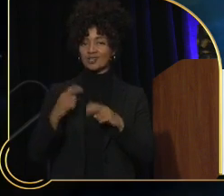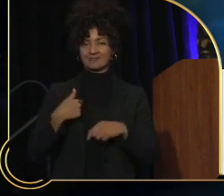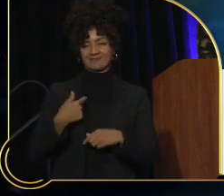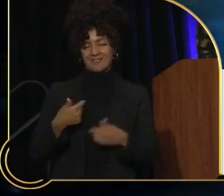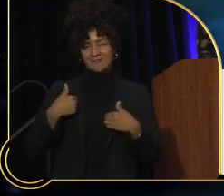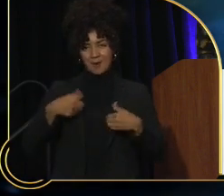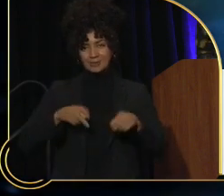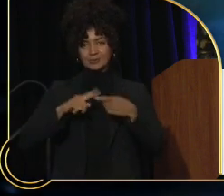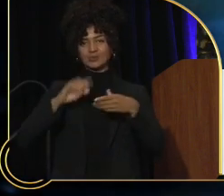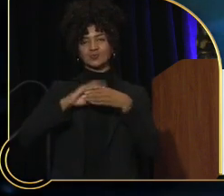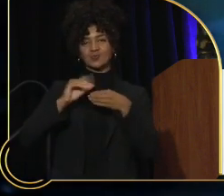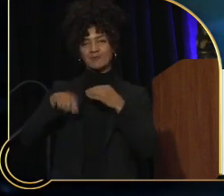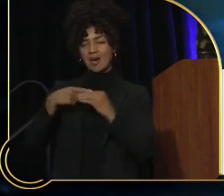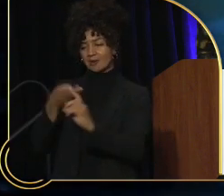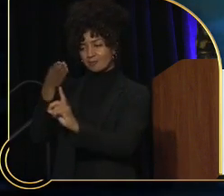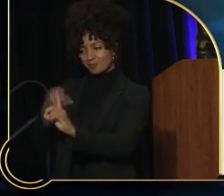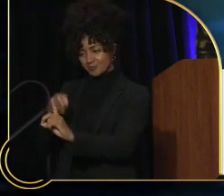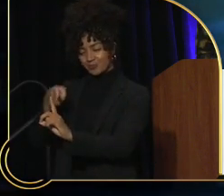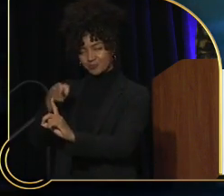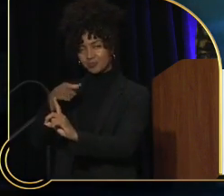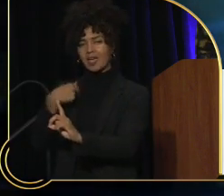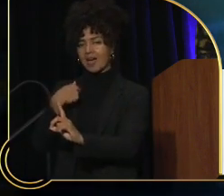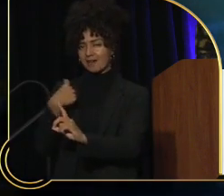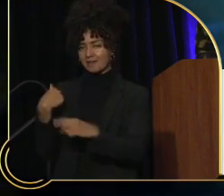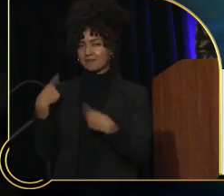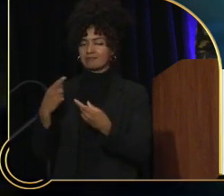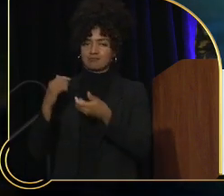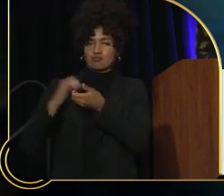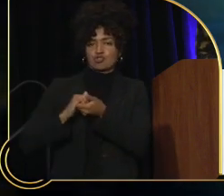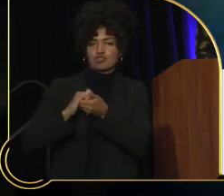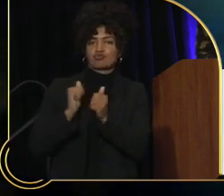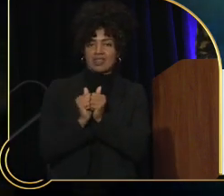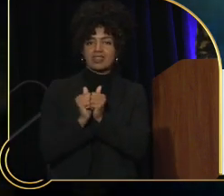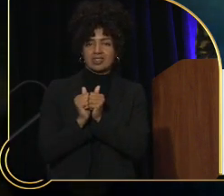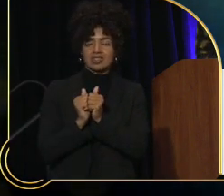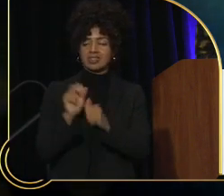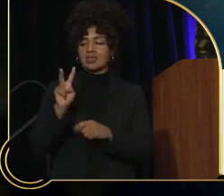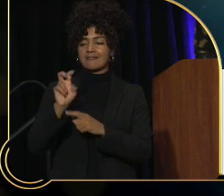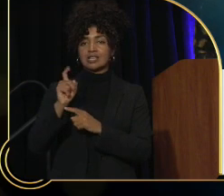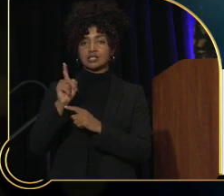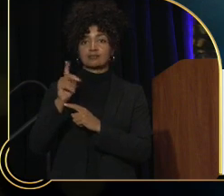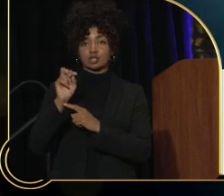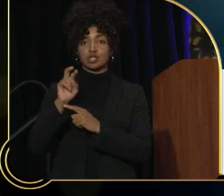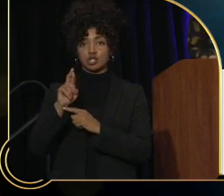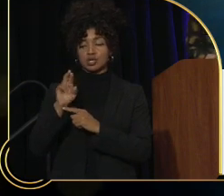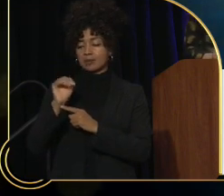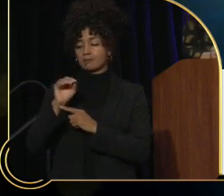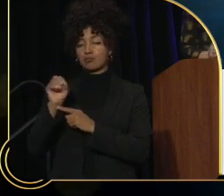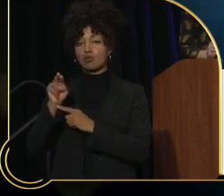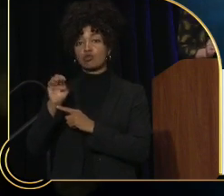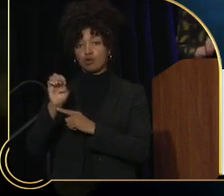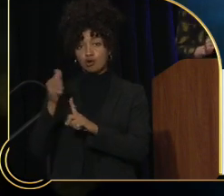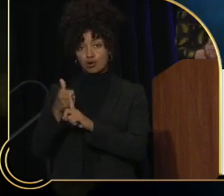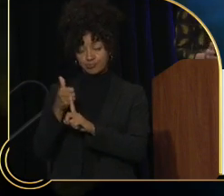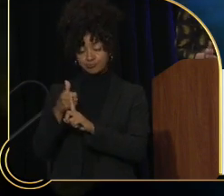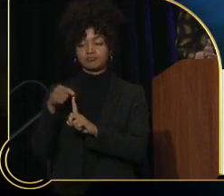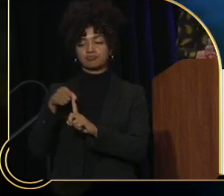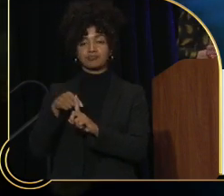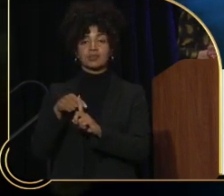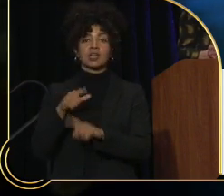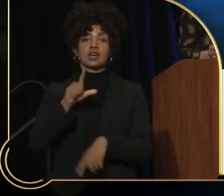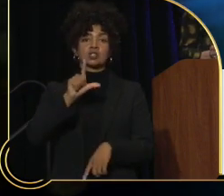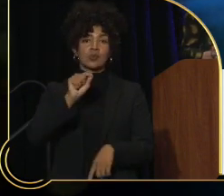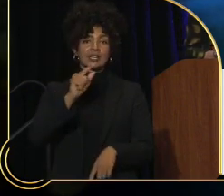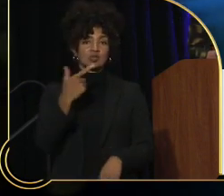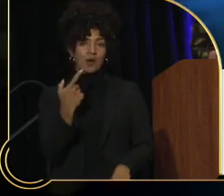to partner with in this important work. Vesper Moore is a 2021